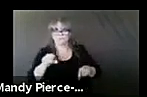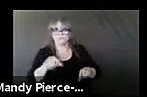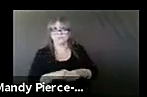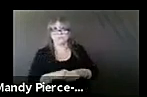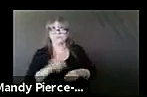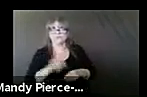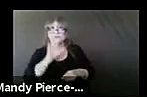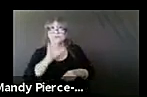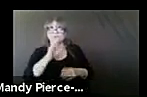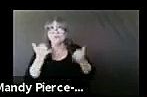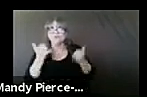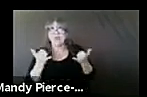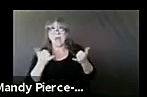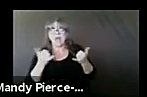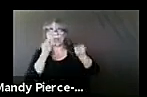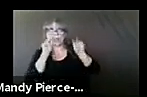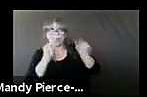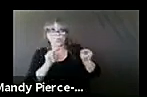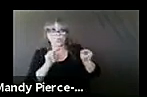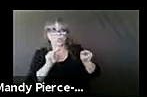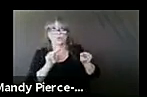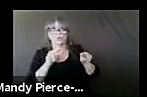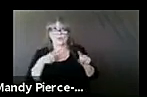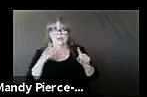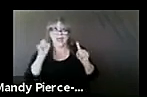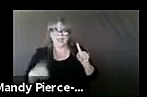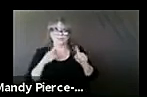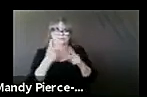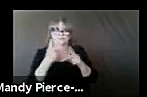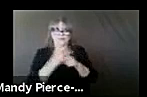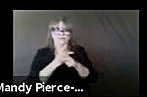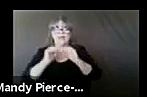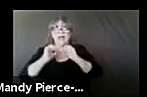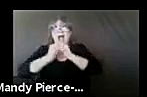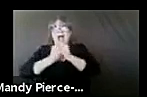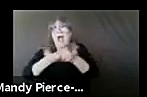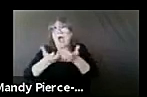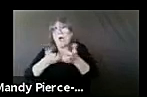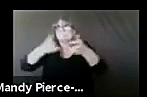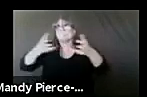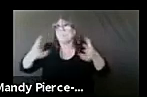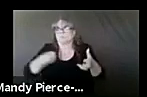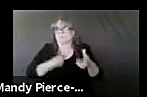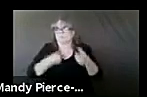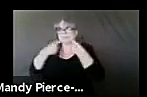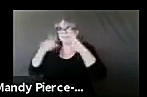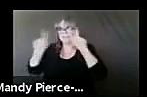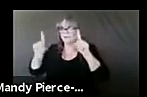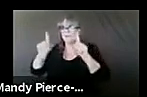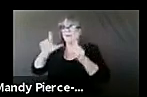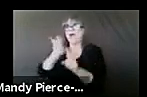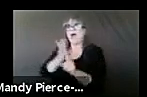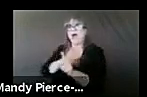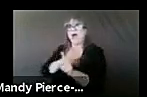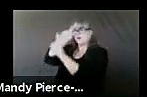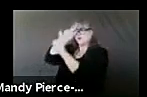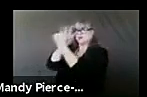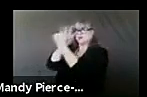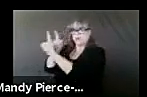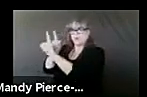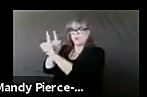the stay-at-home order. And of course, as I mentioned, our North Star is to keep the number of cases that need an